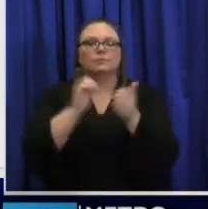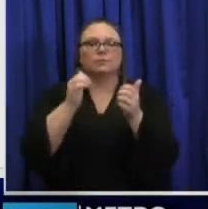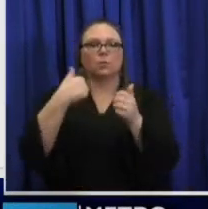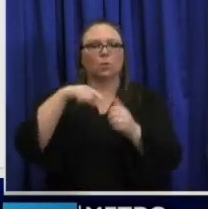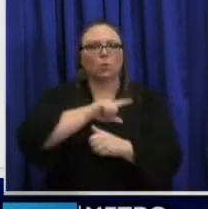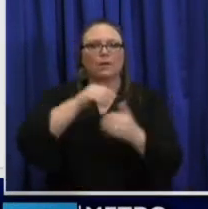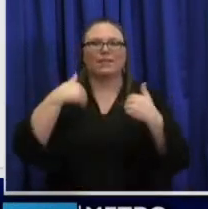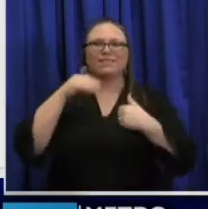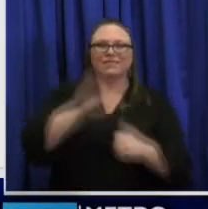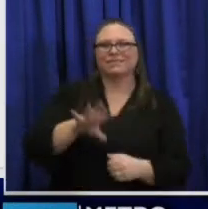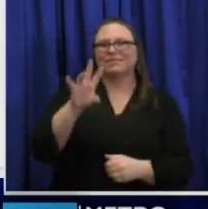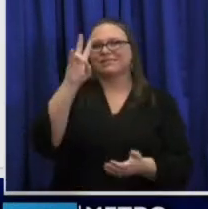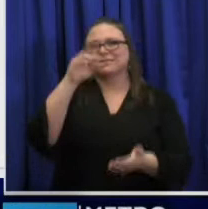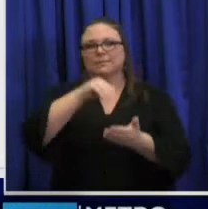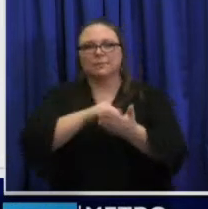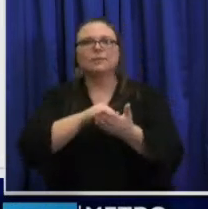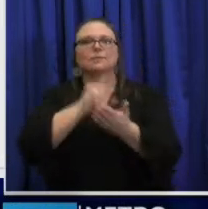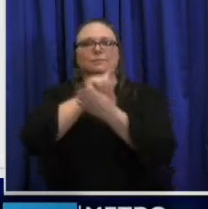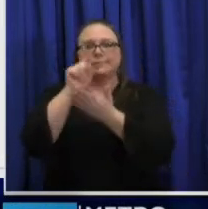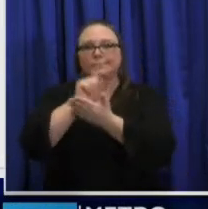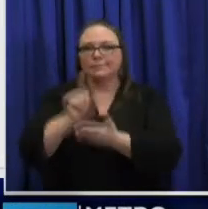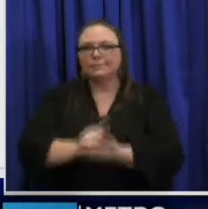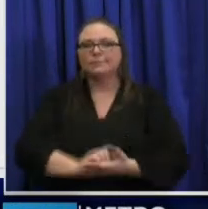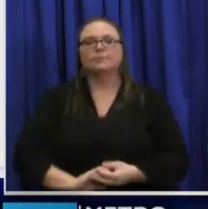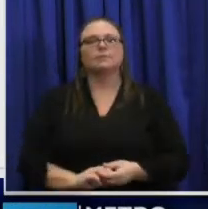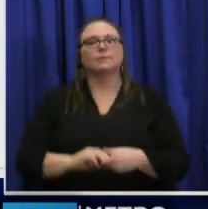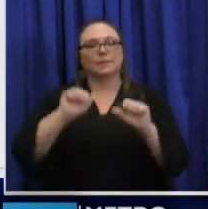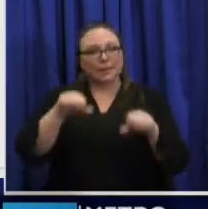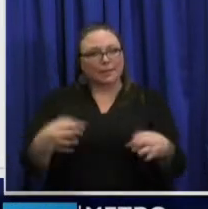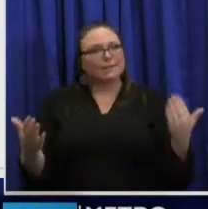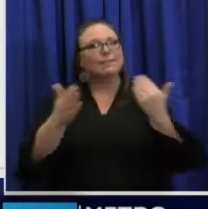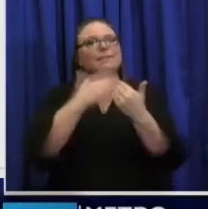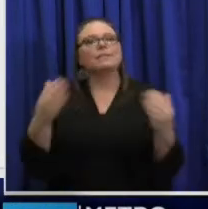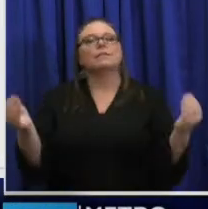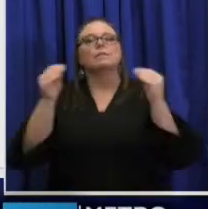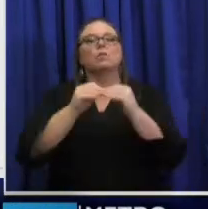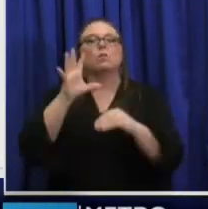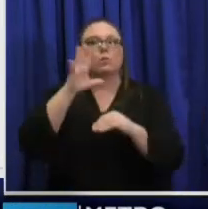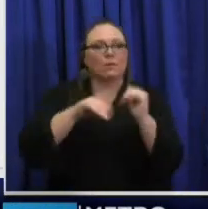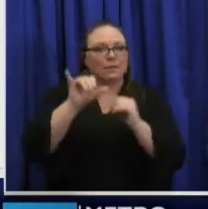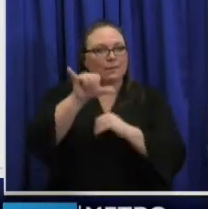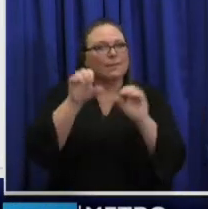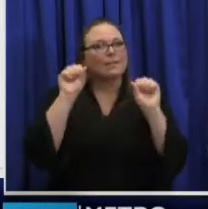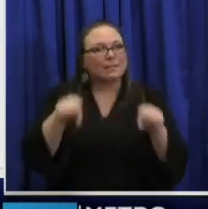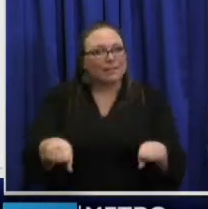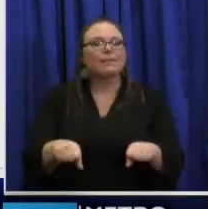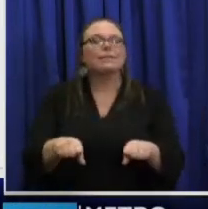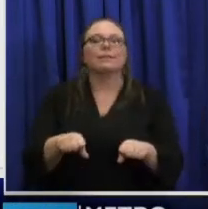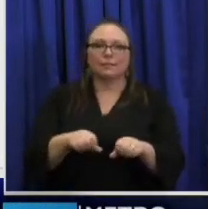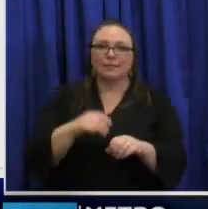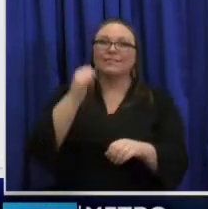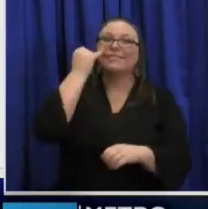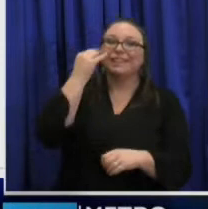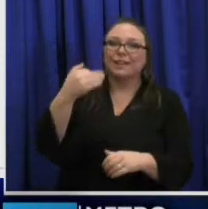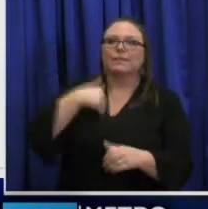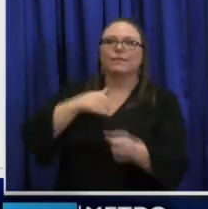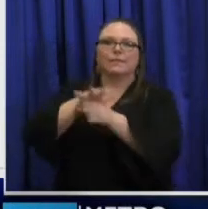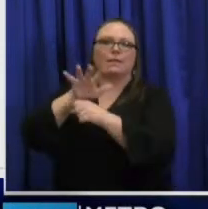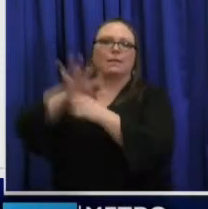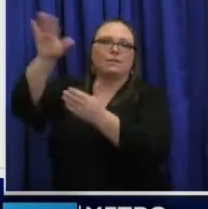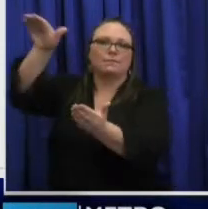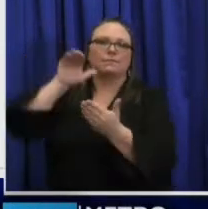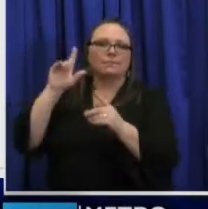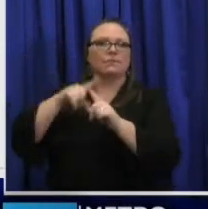about 7,000 vaccines a week. We can easily do 3 to 4 times this number weekly if we get the